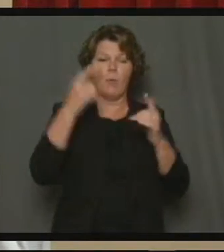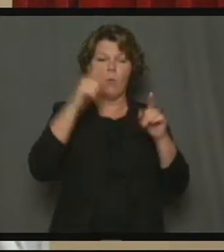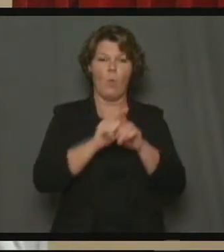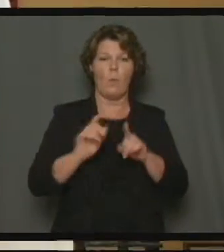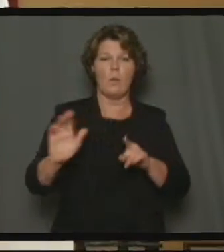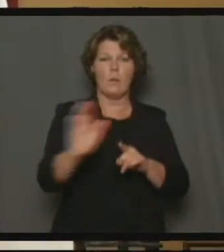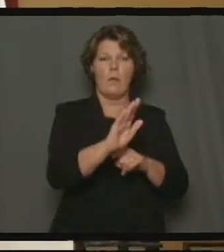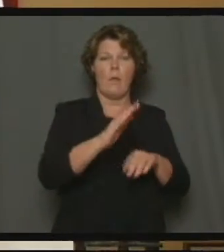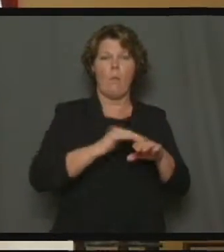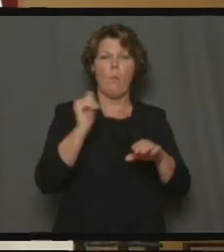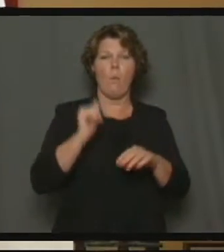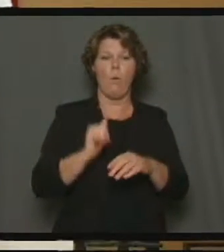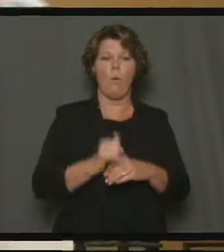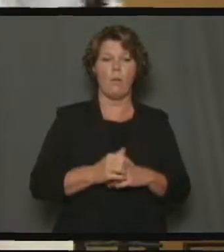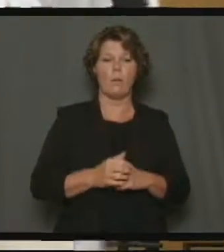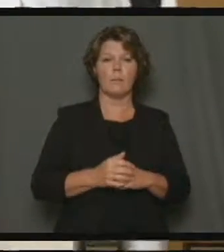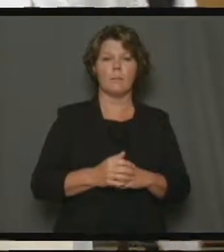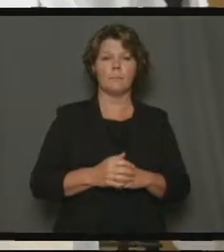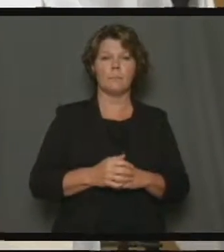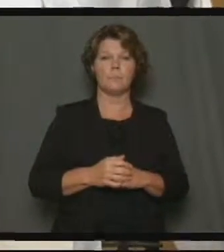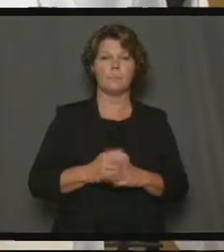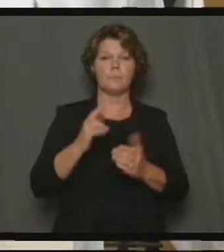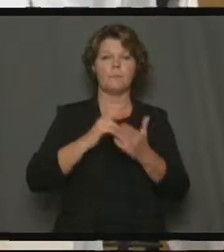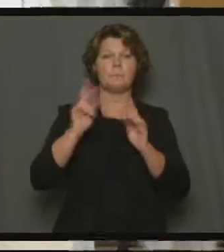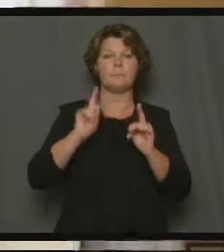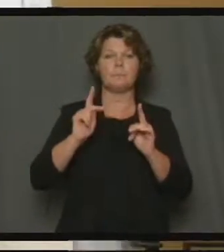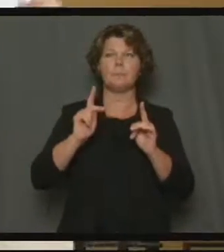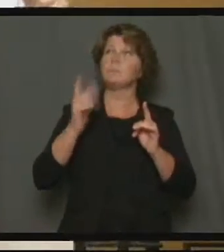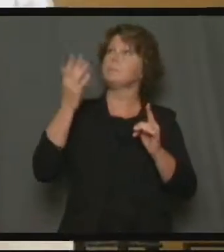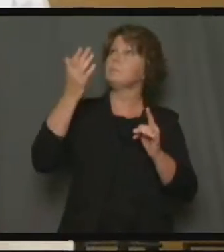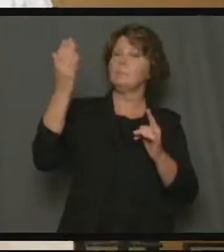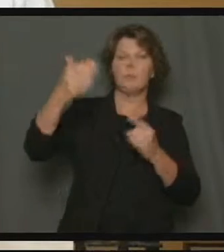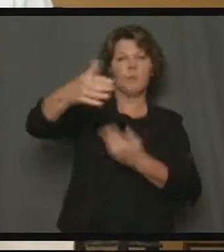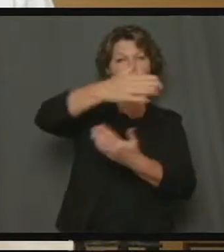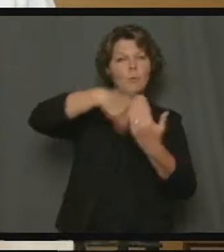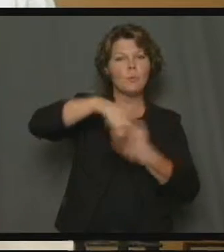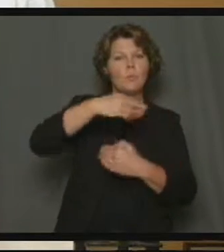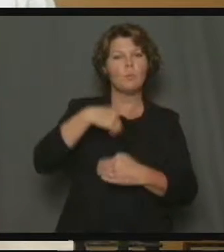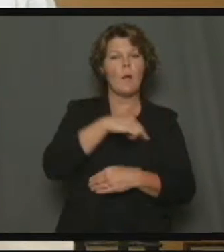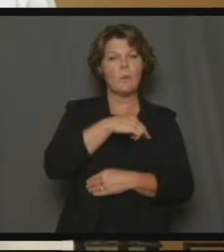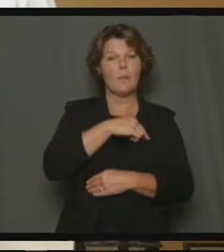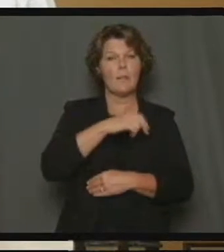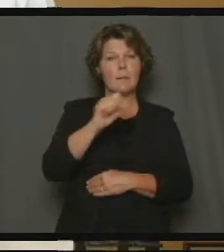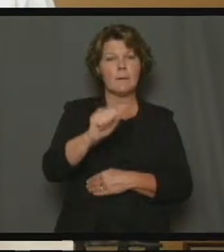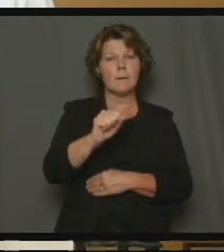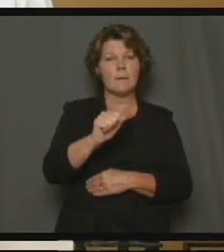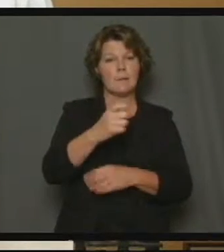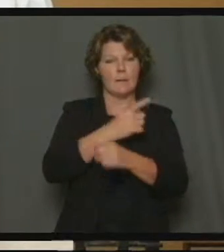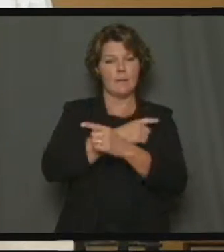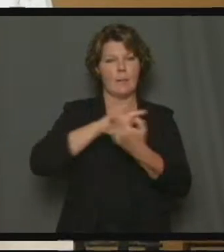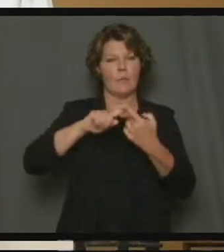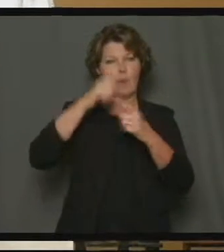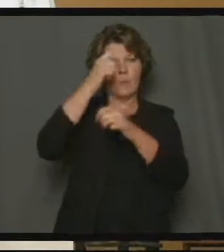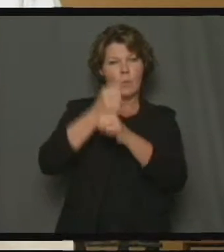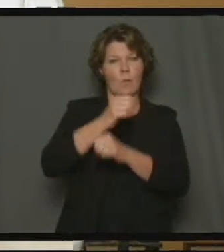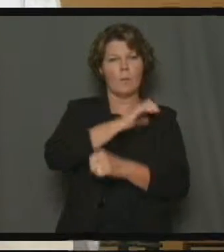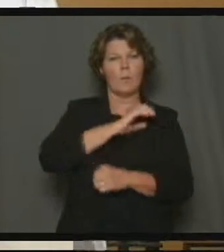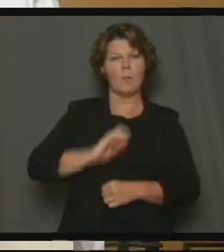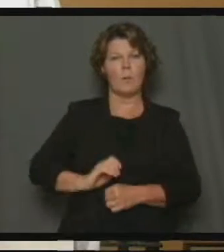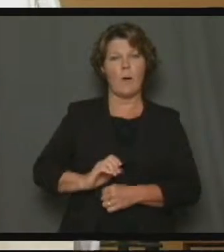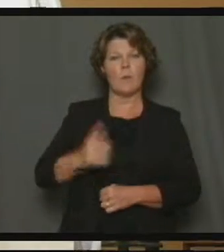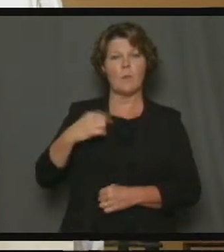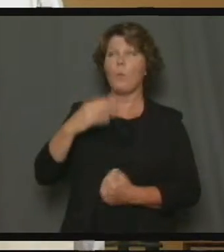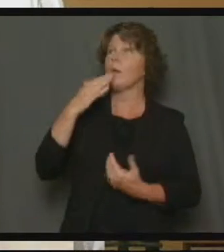calling. The saints surround us, dear friends in Christ, and so we give thanks to God for